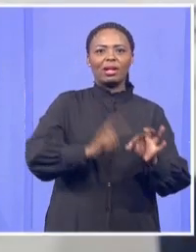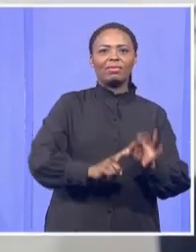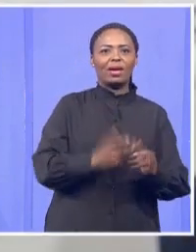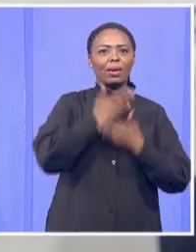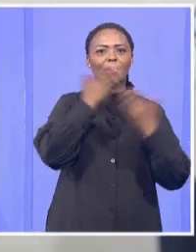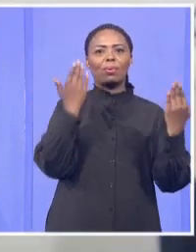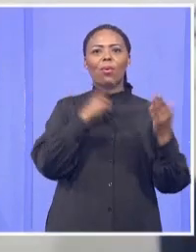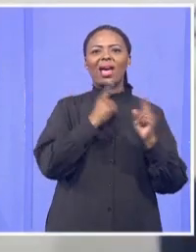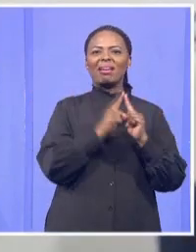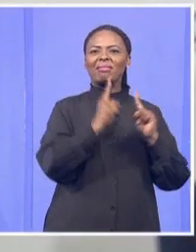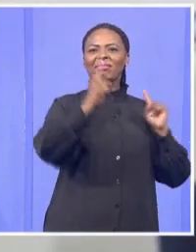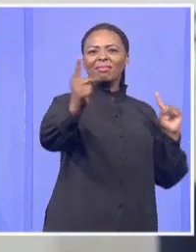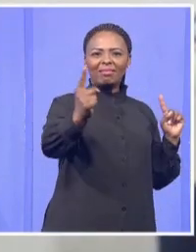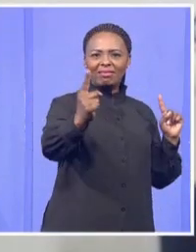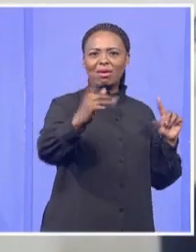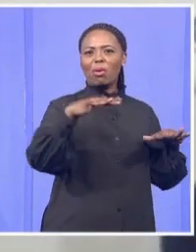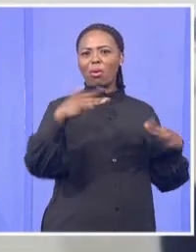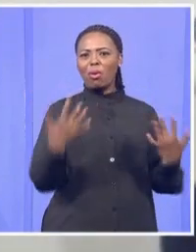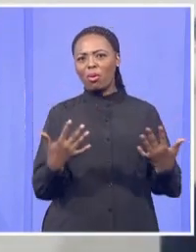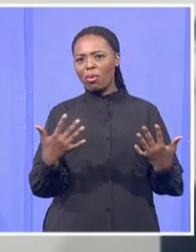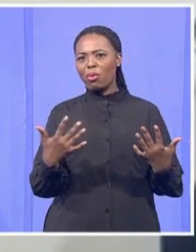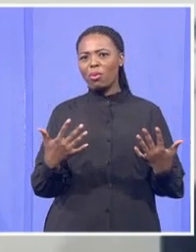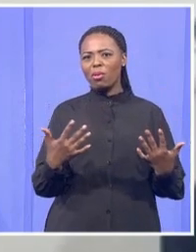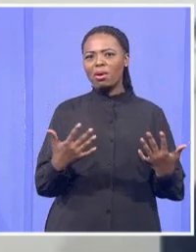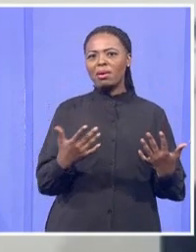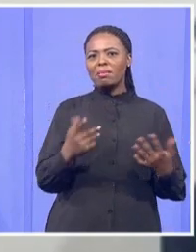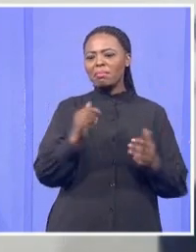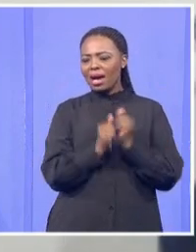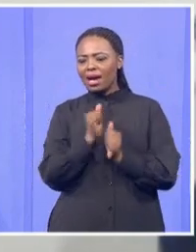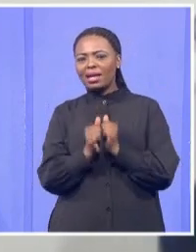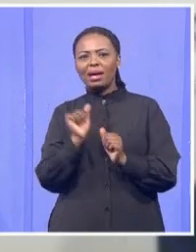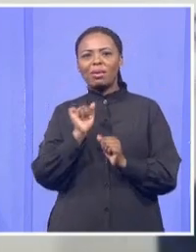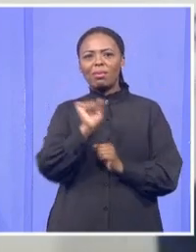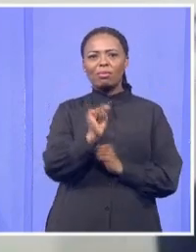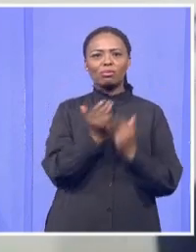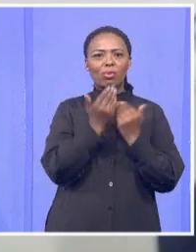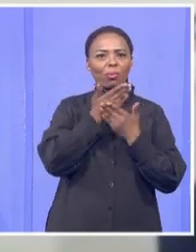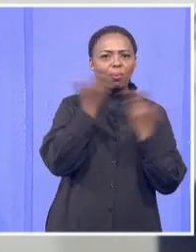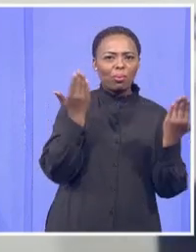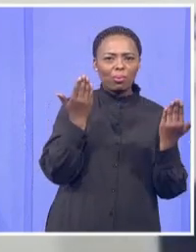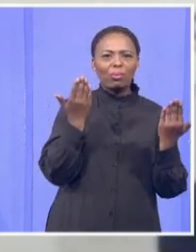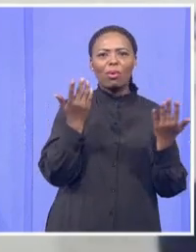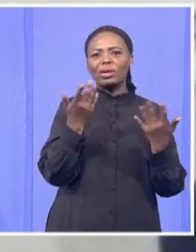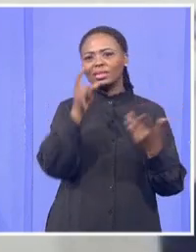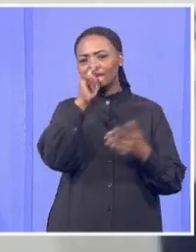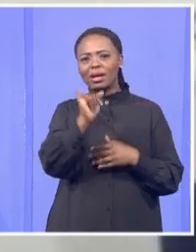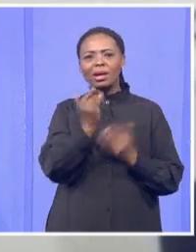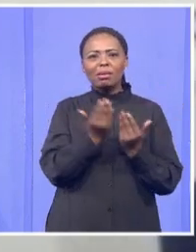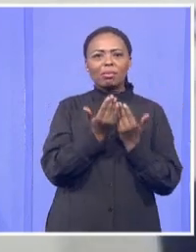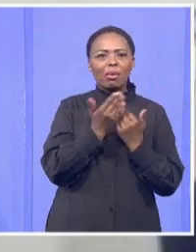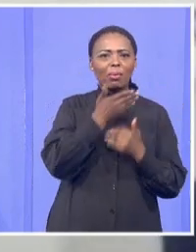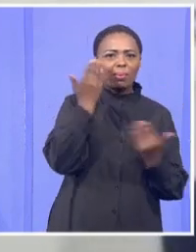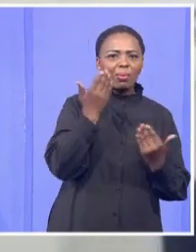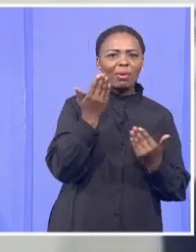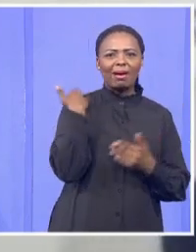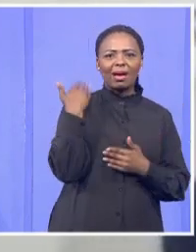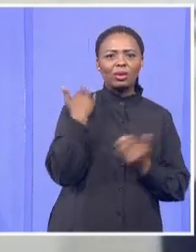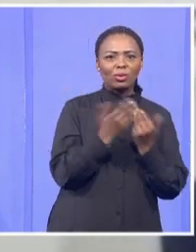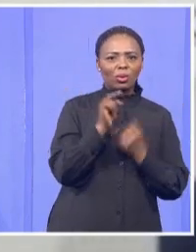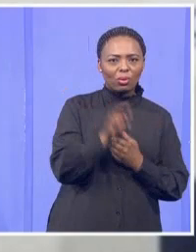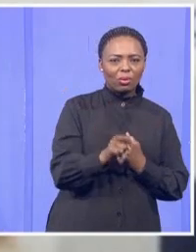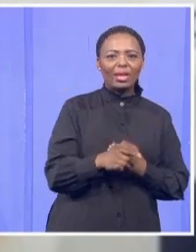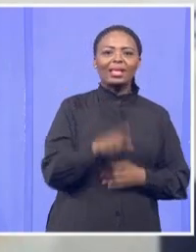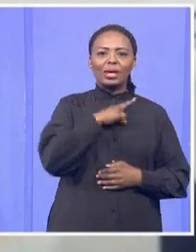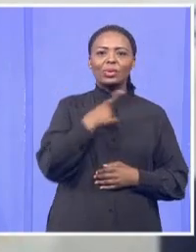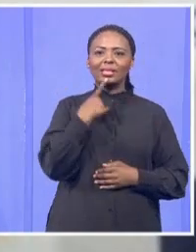don't qualify in terms of sibling, so they will cheat the system. So when we say grade R learners will queue at the same time,